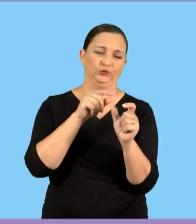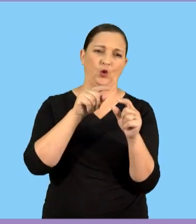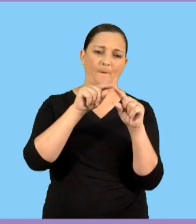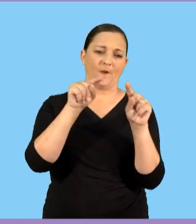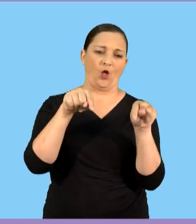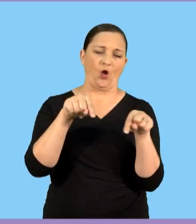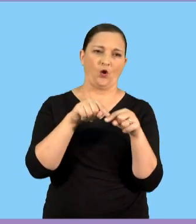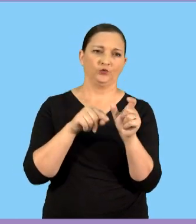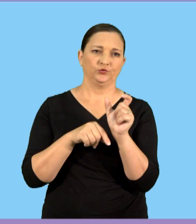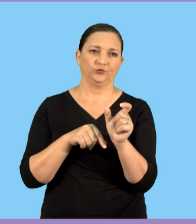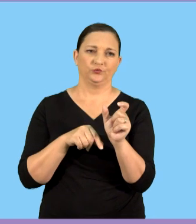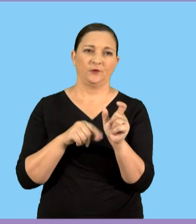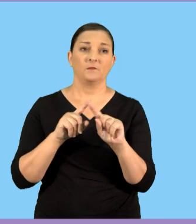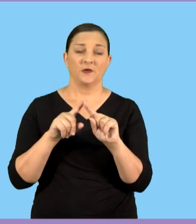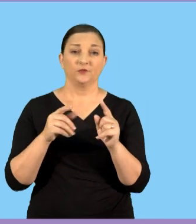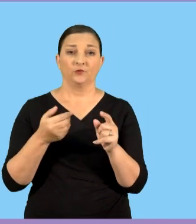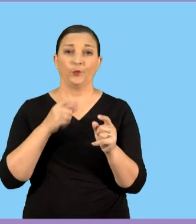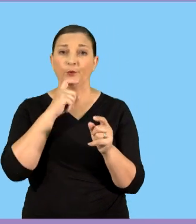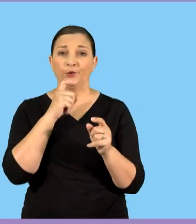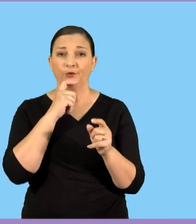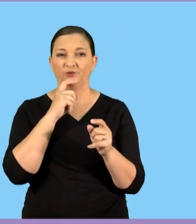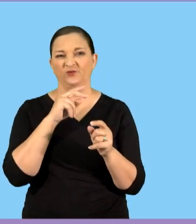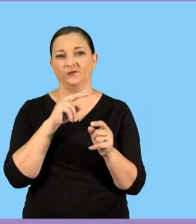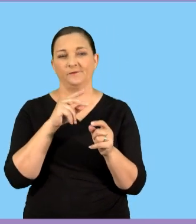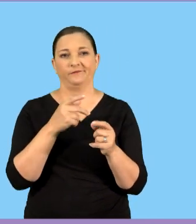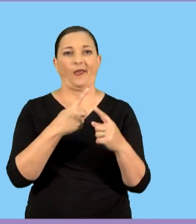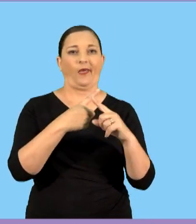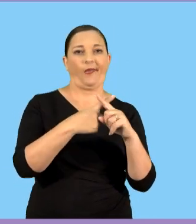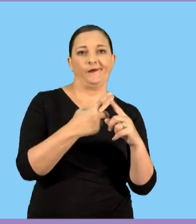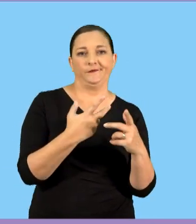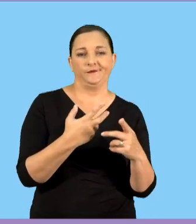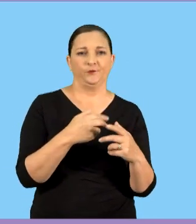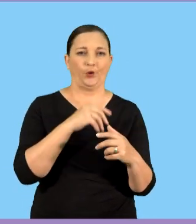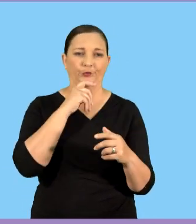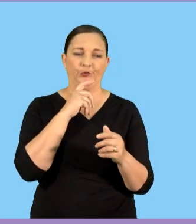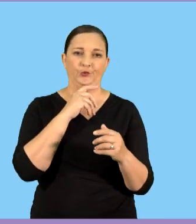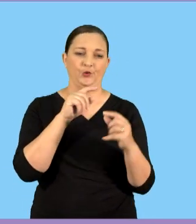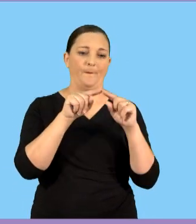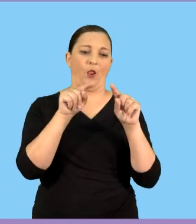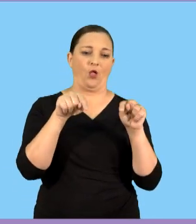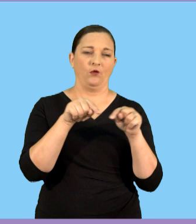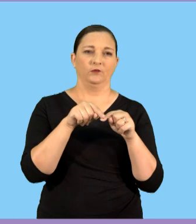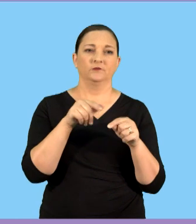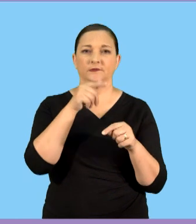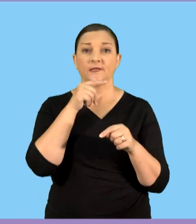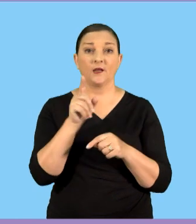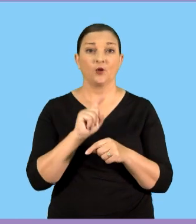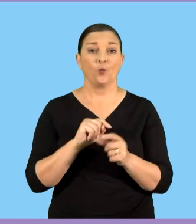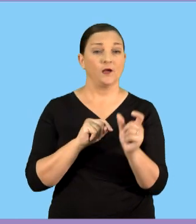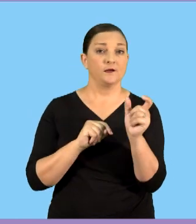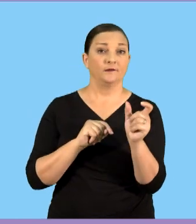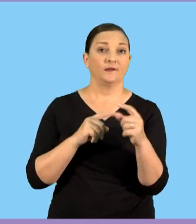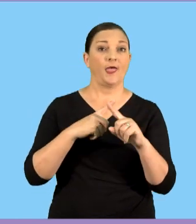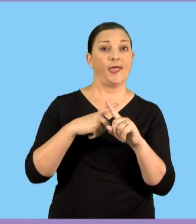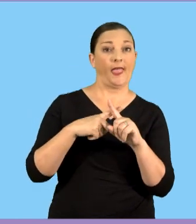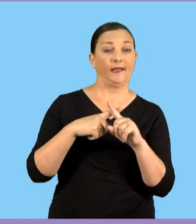to represent a number that we don't know, but we do use variables. And now we can say there that a certain number, or x